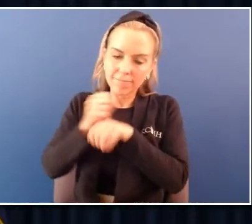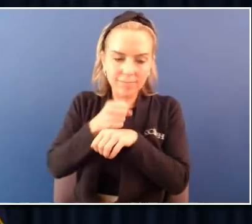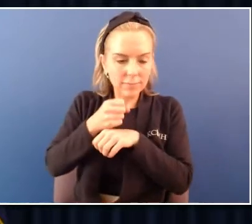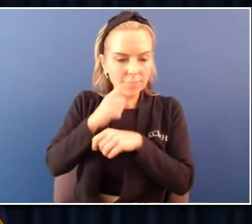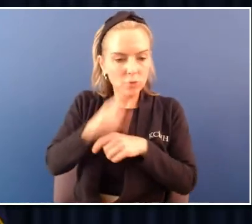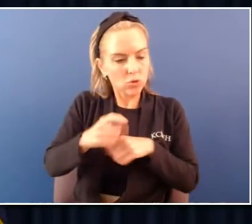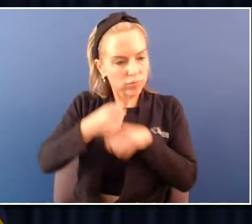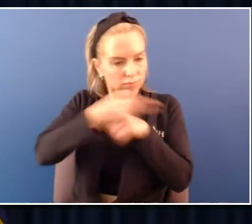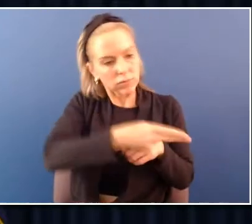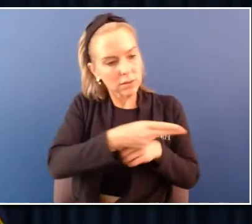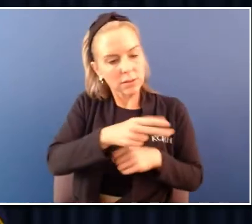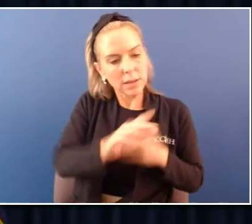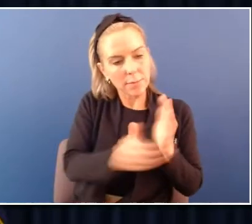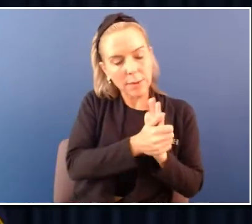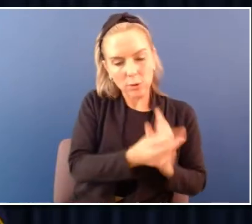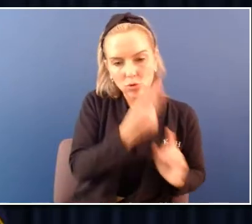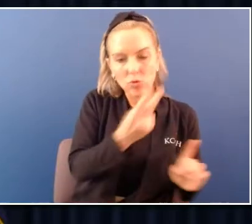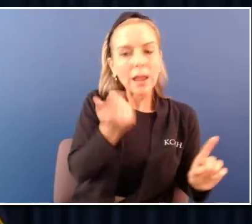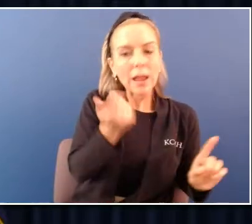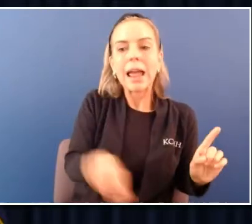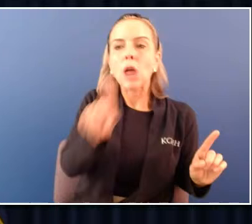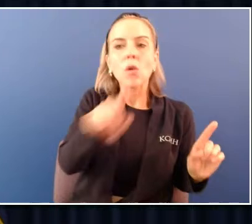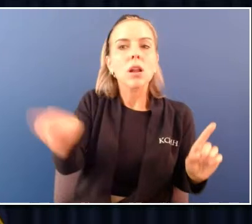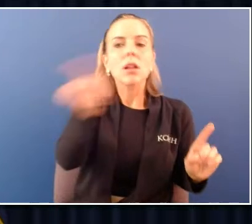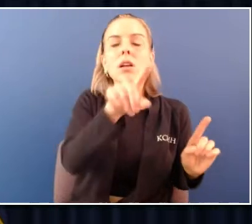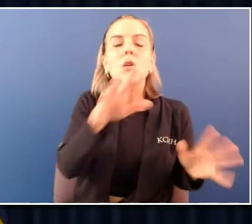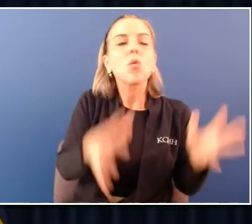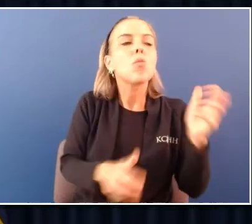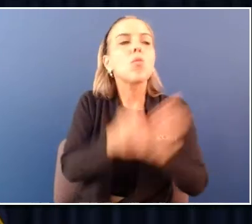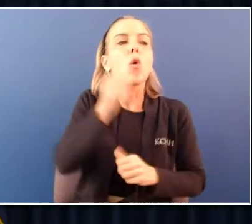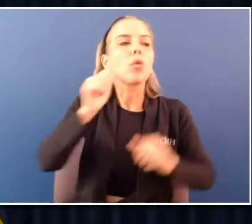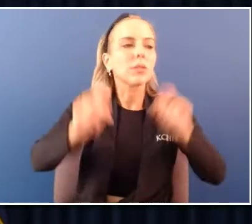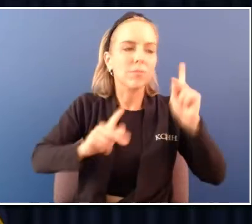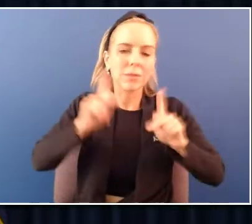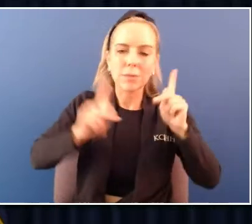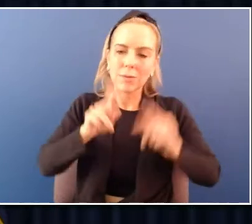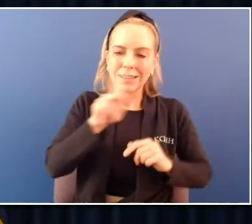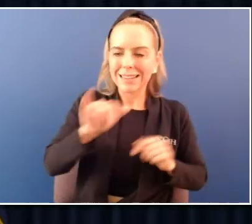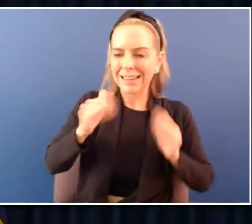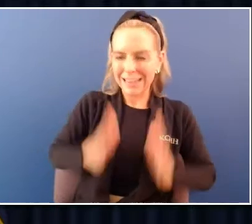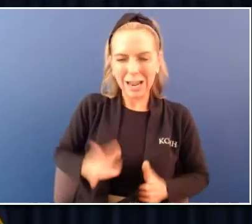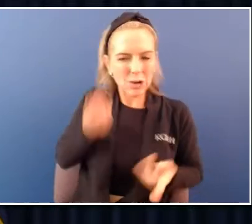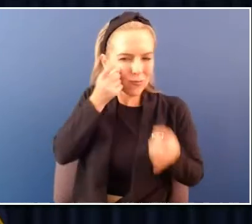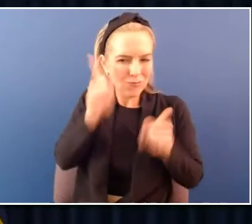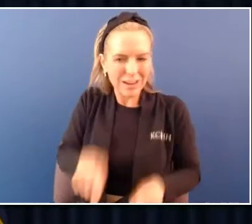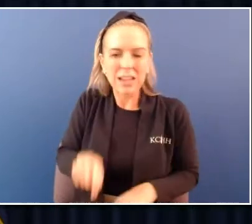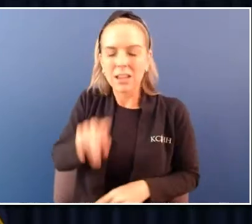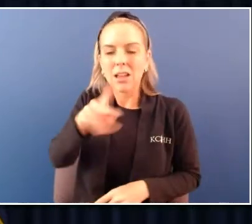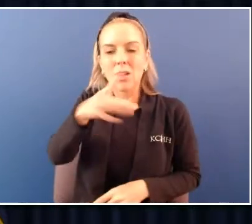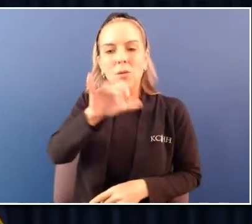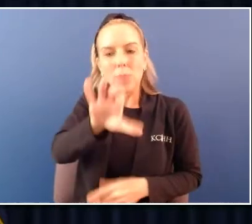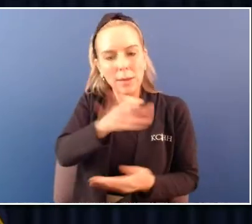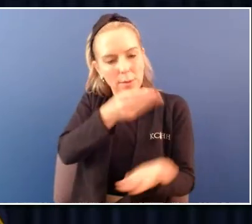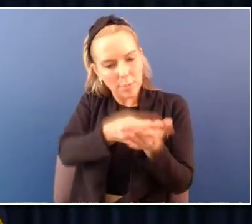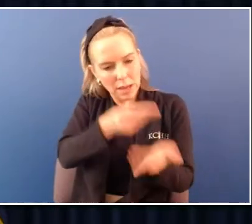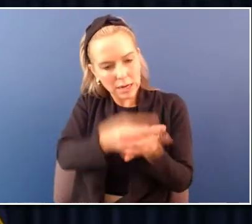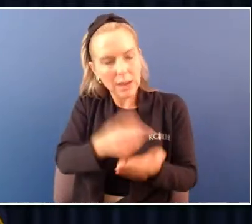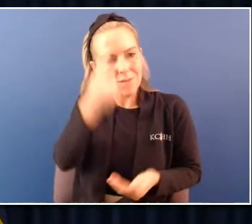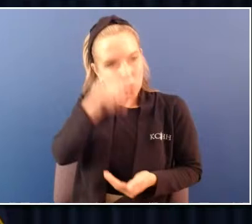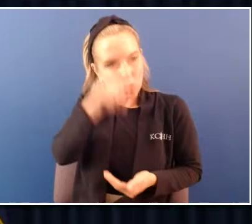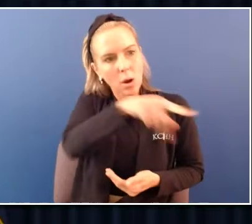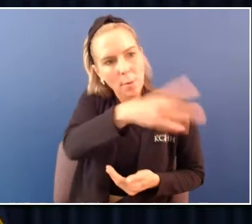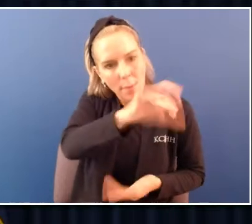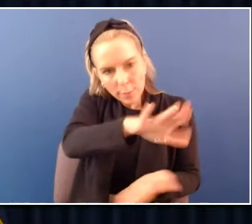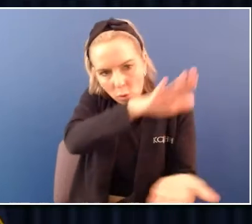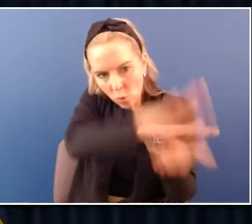with anybody else that's out there. The vast majority of Kentuckians agree that public dollars are for public schools, and it's critically